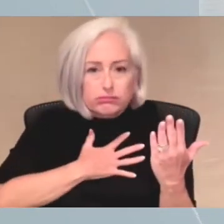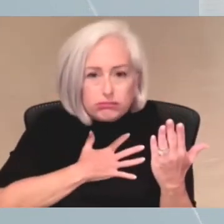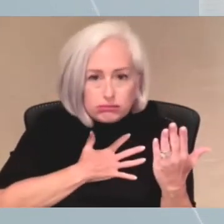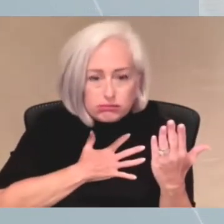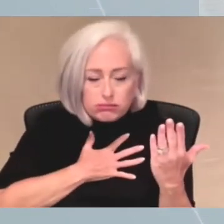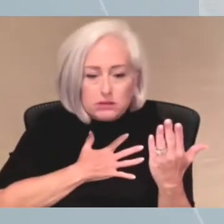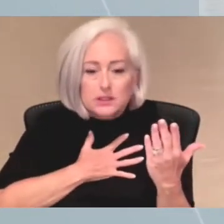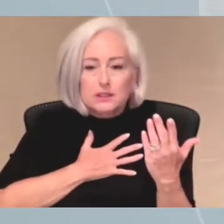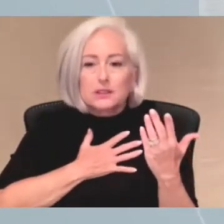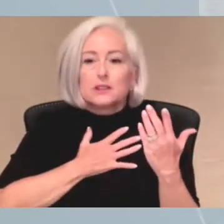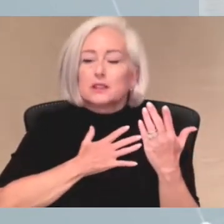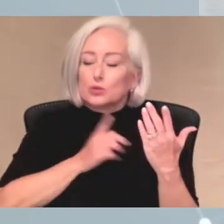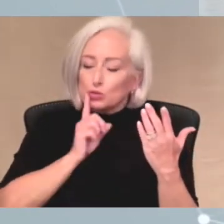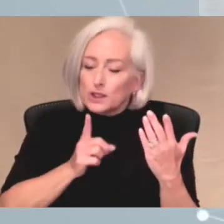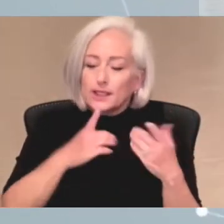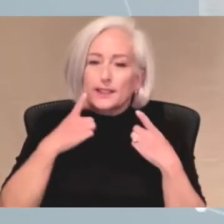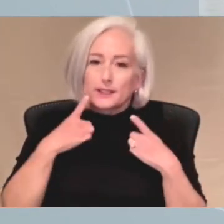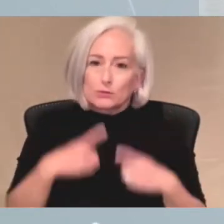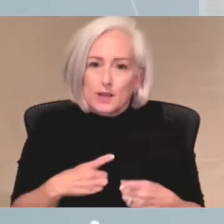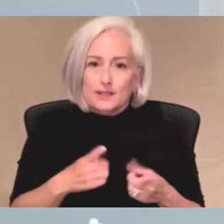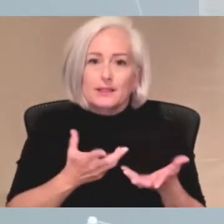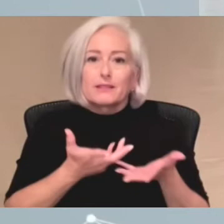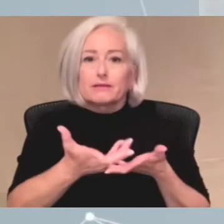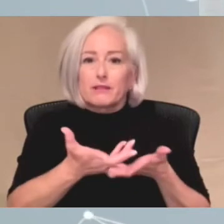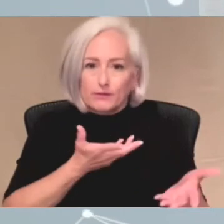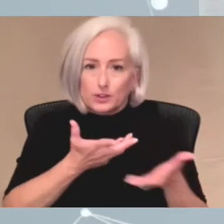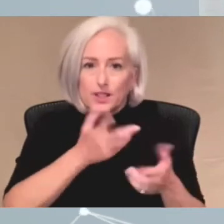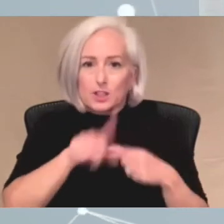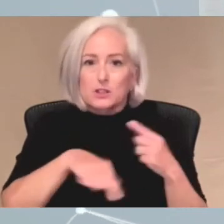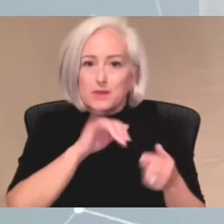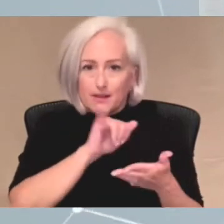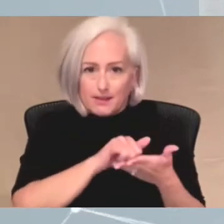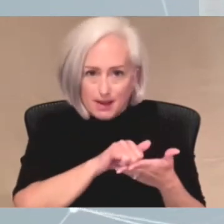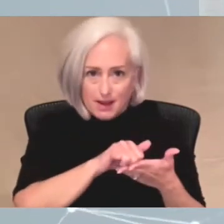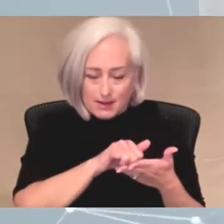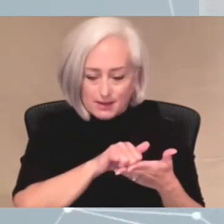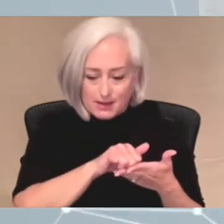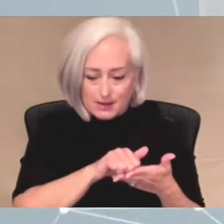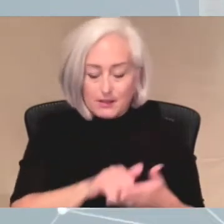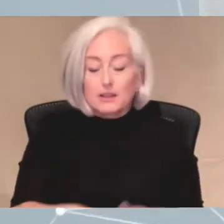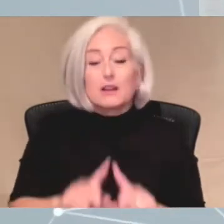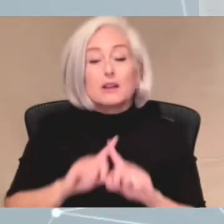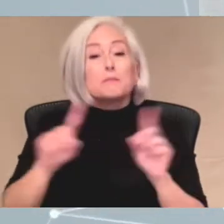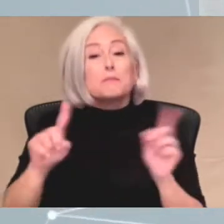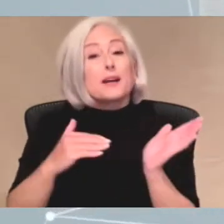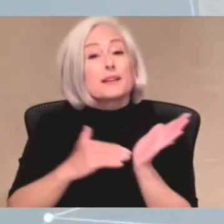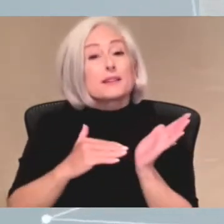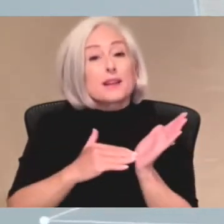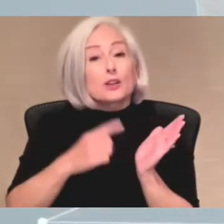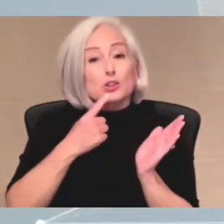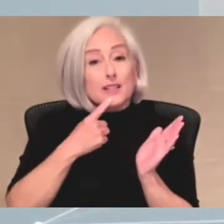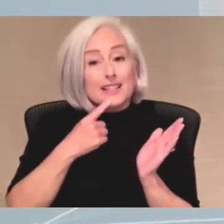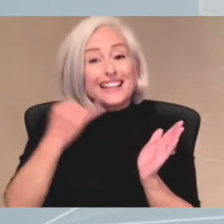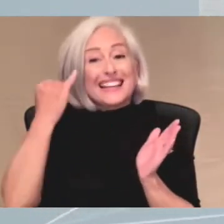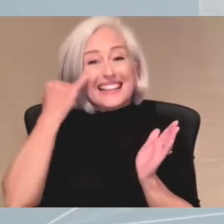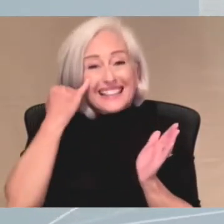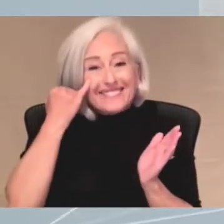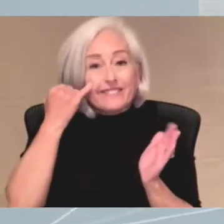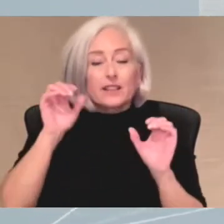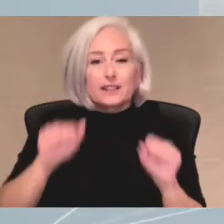think we'd had during his whole treatment. But the doctor said at the time, if you can get proton beam